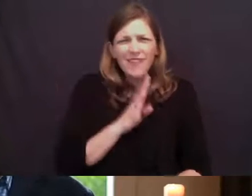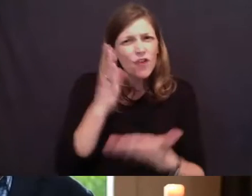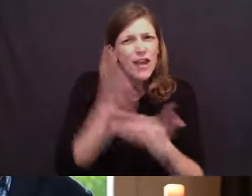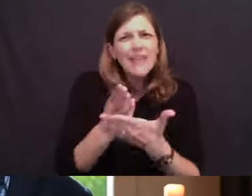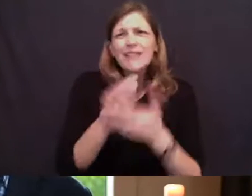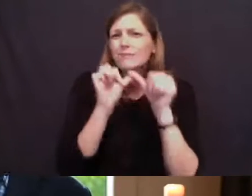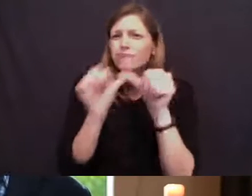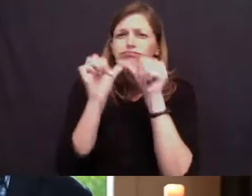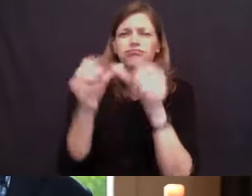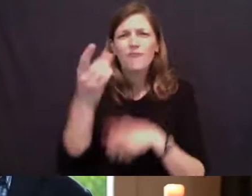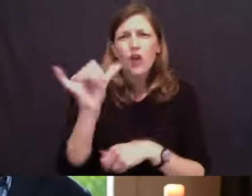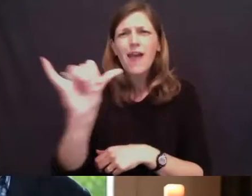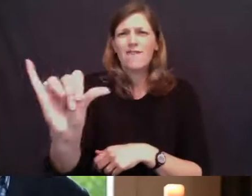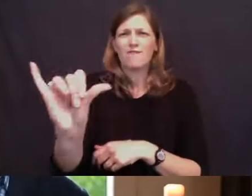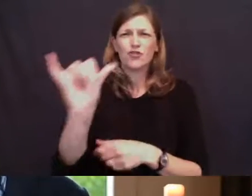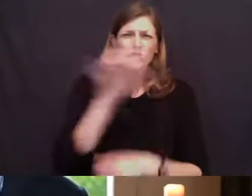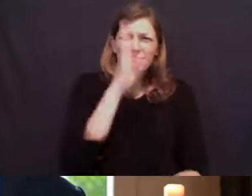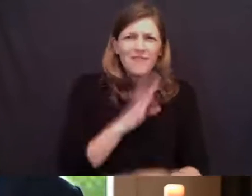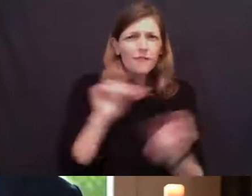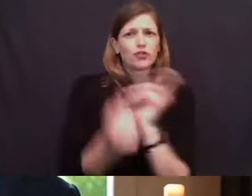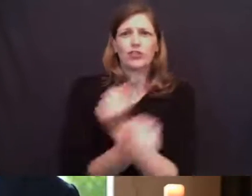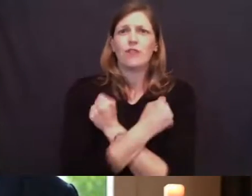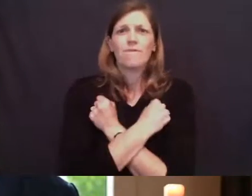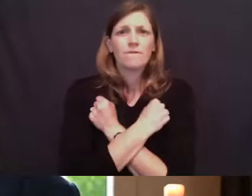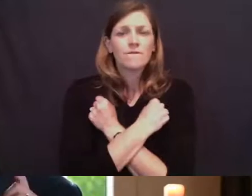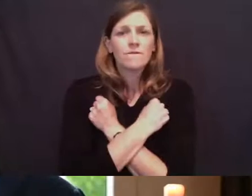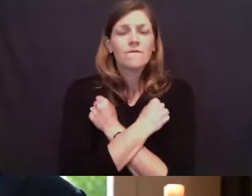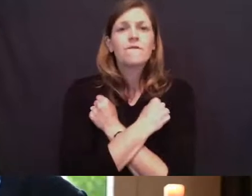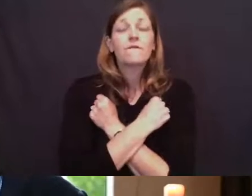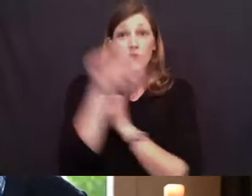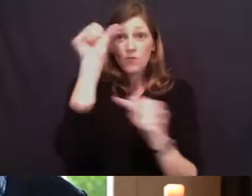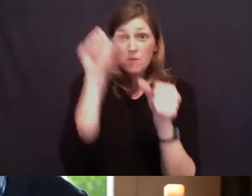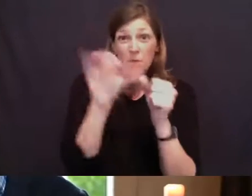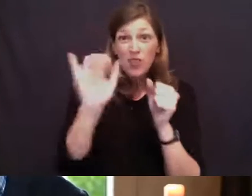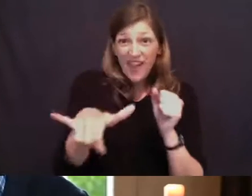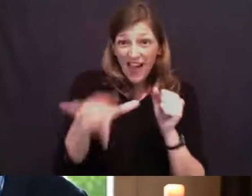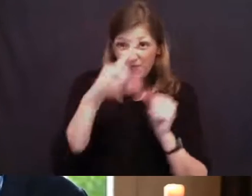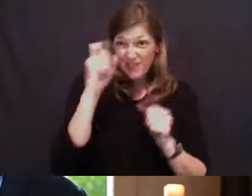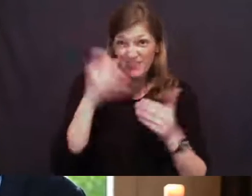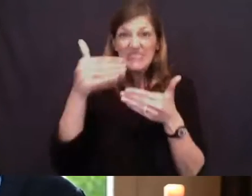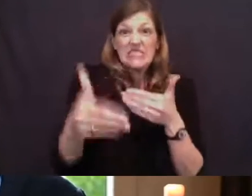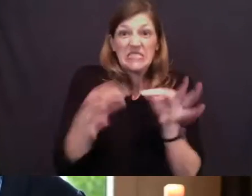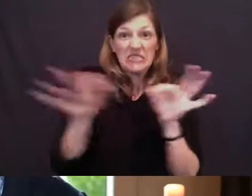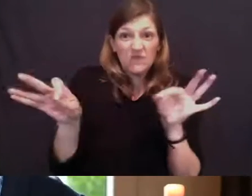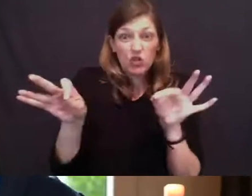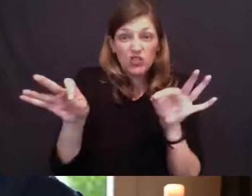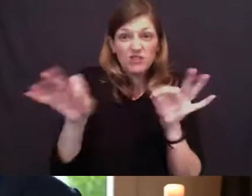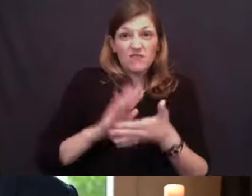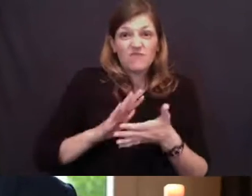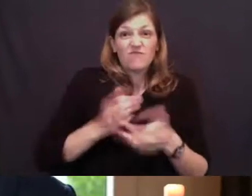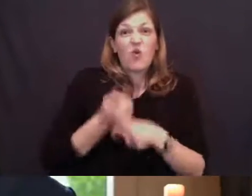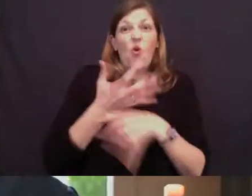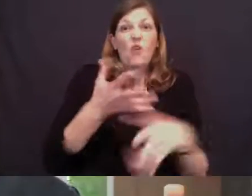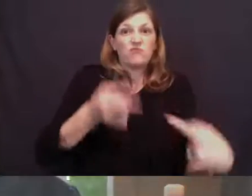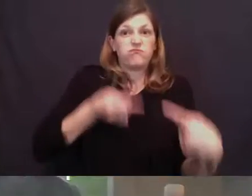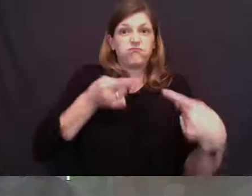unceasing, ongoing, never-changing love. Remember that, because this next verse is going to create attention.